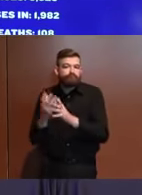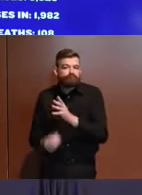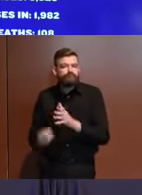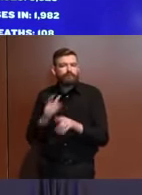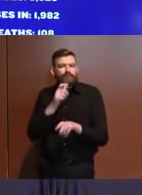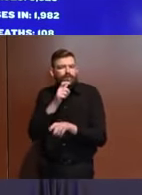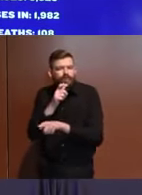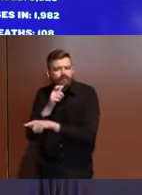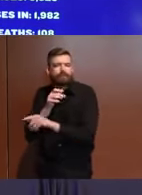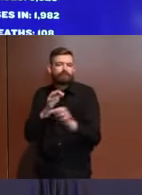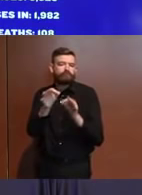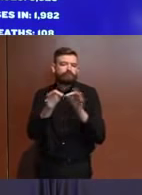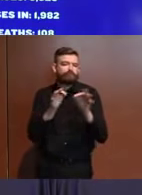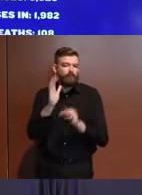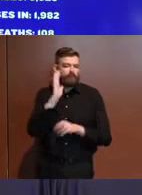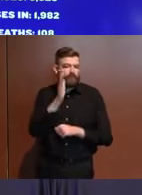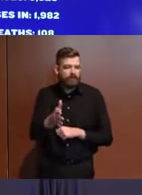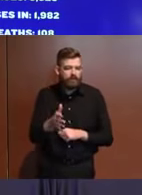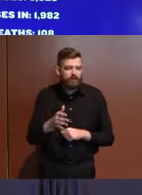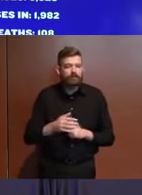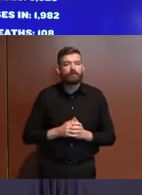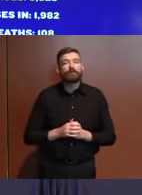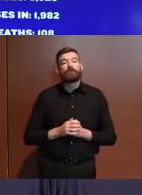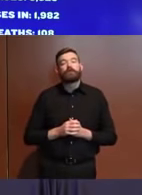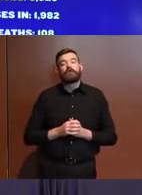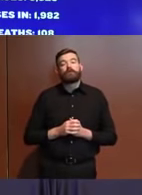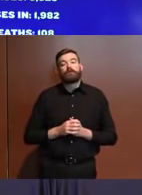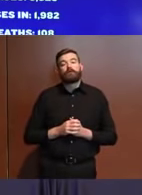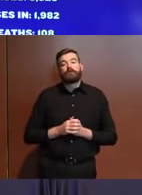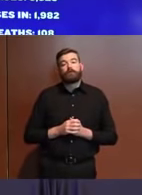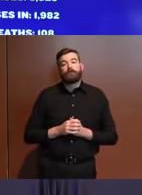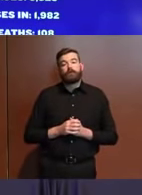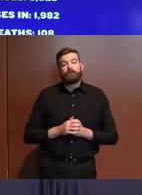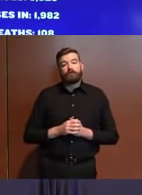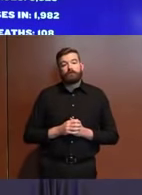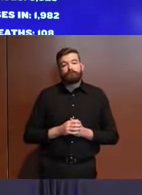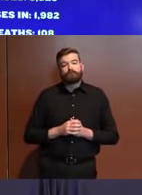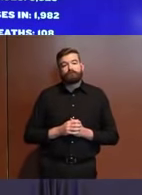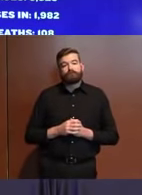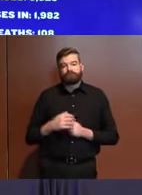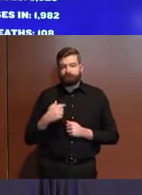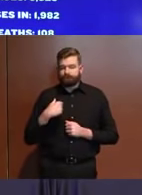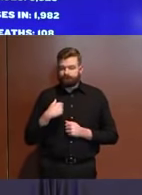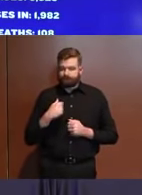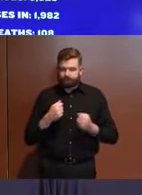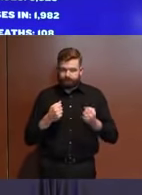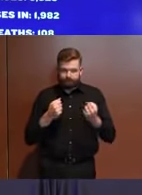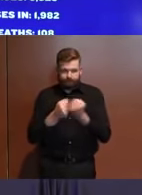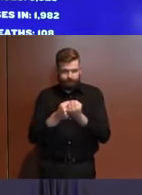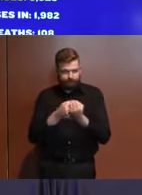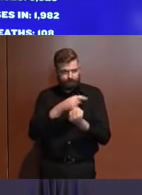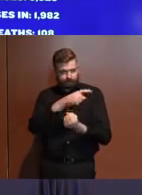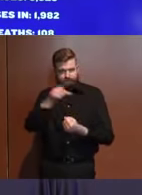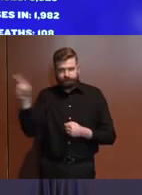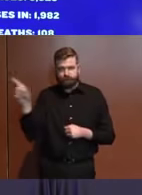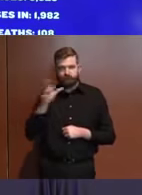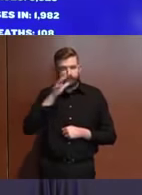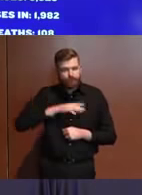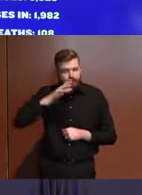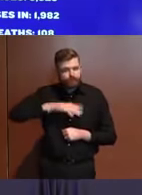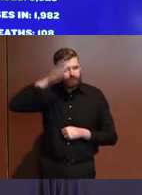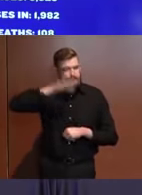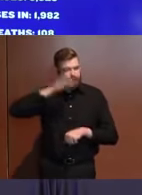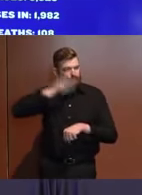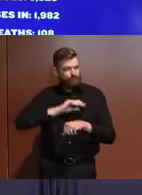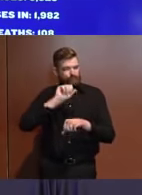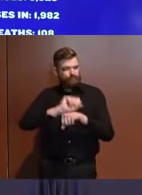My thoughts, and indeed our thoughts, are also with the women and men in our hospitals working valiantly to save lives,